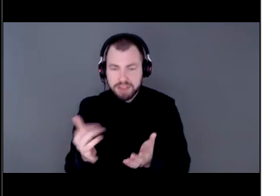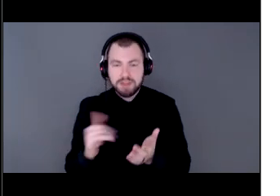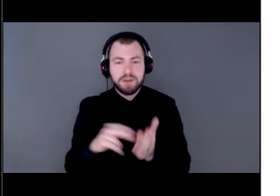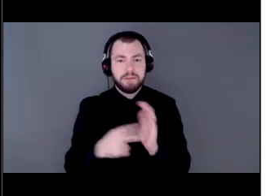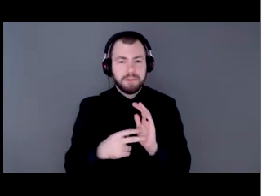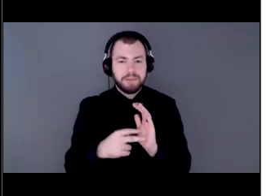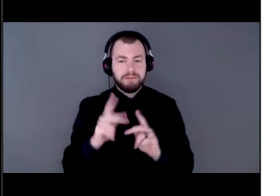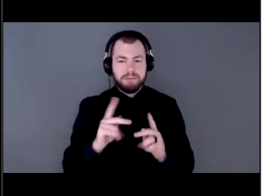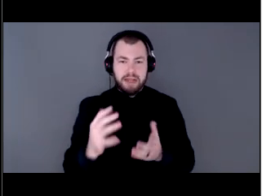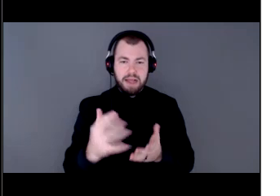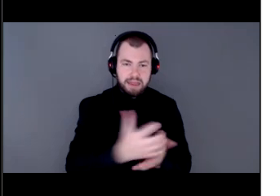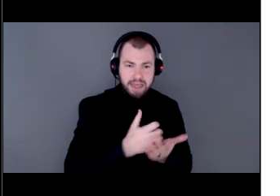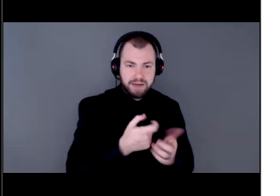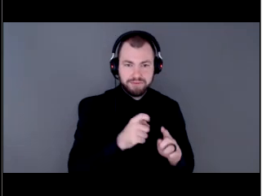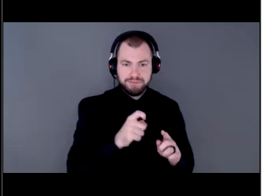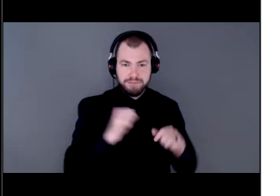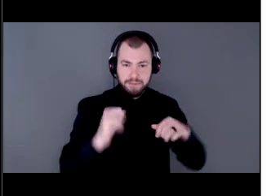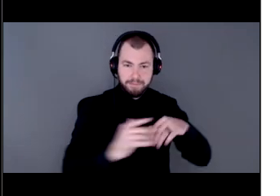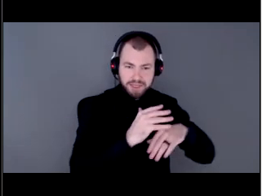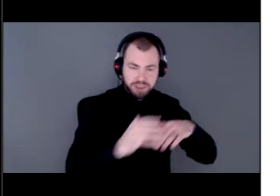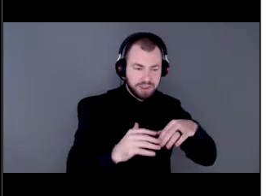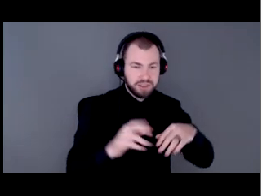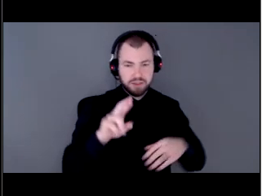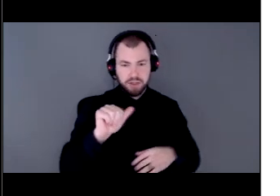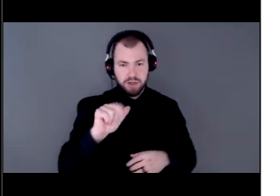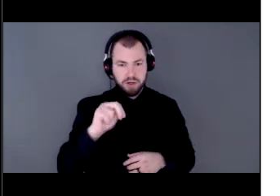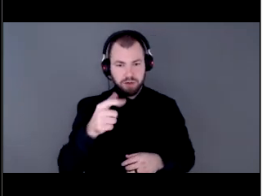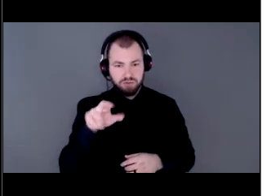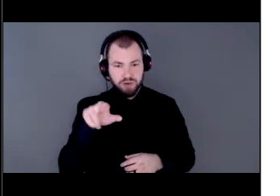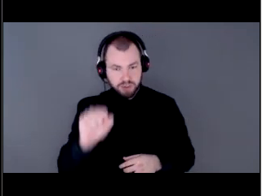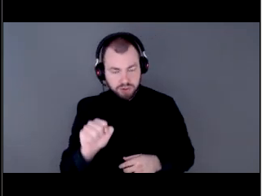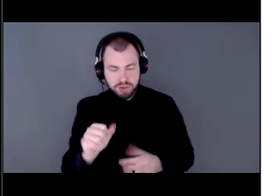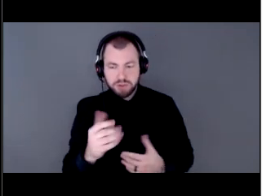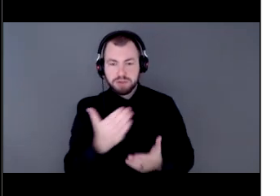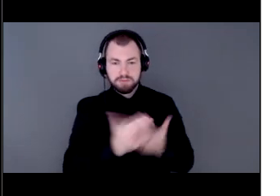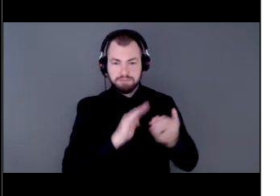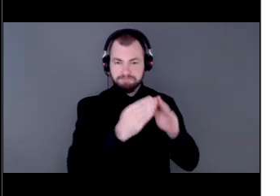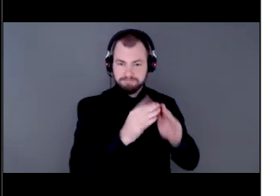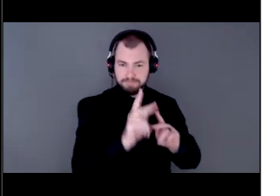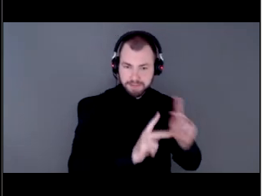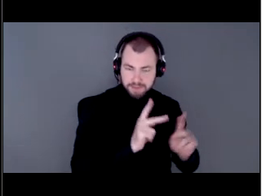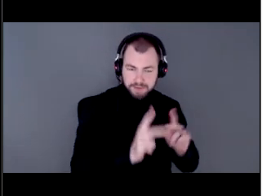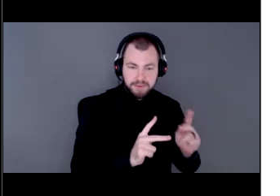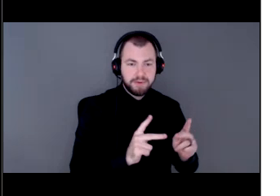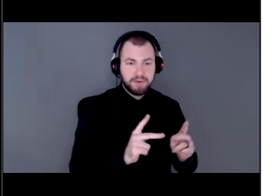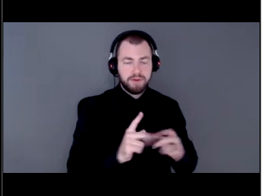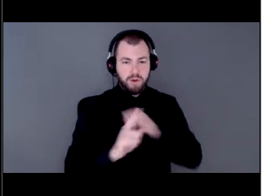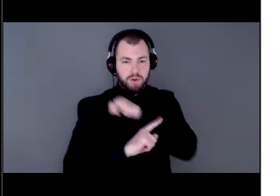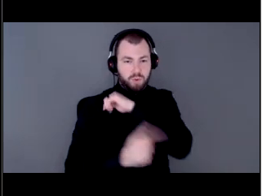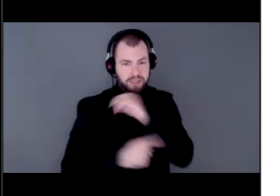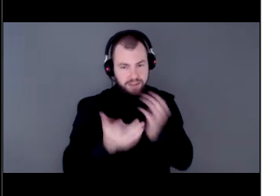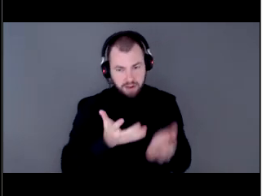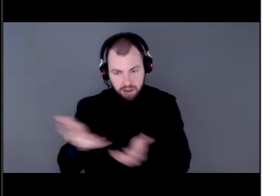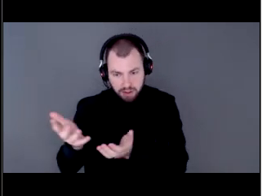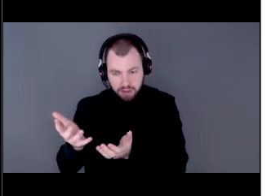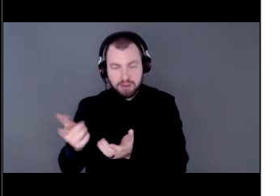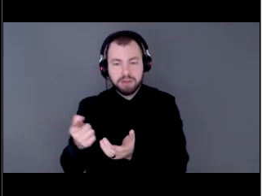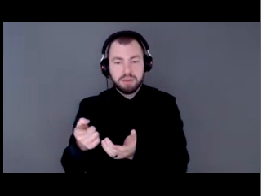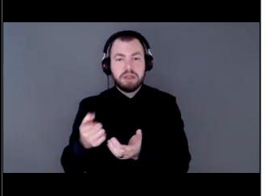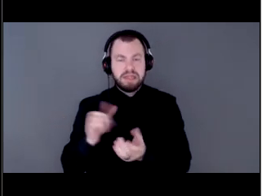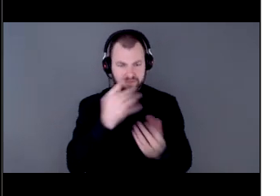beaches, rangers, municipal folks, waste haulers. and then take that information and come up with an